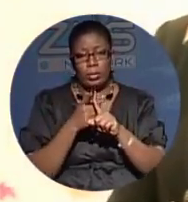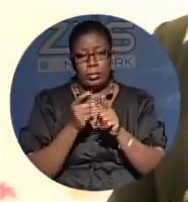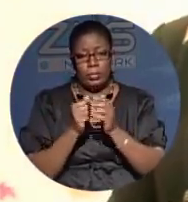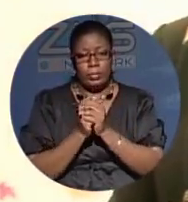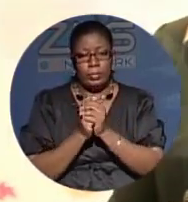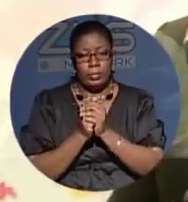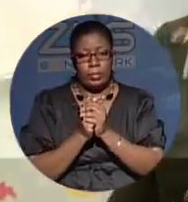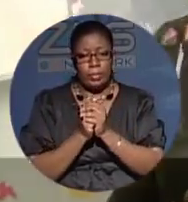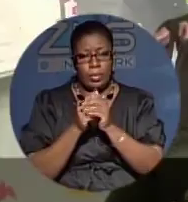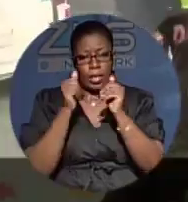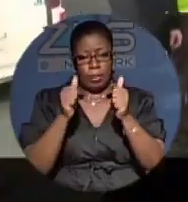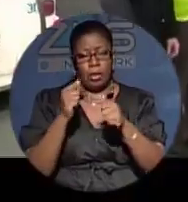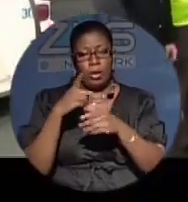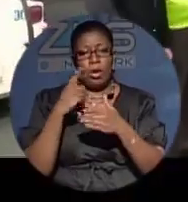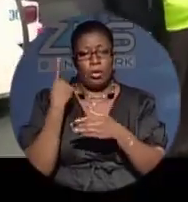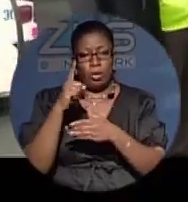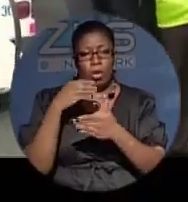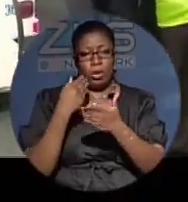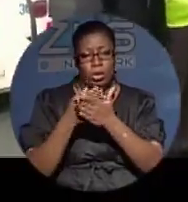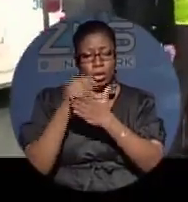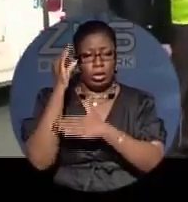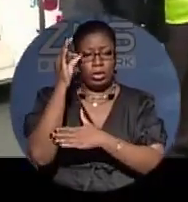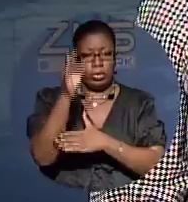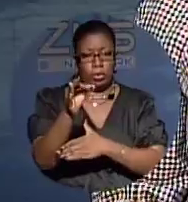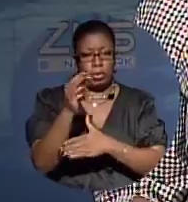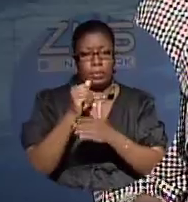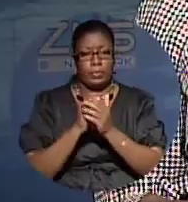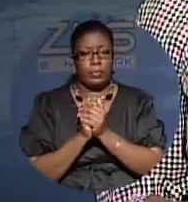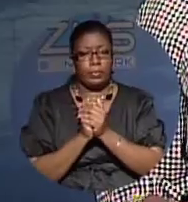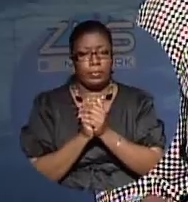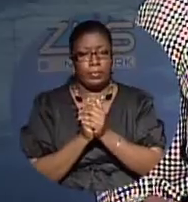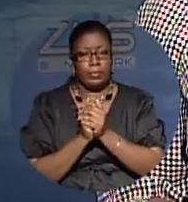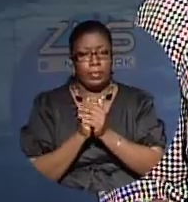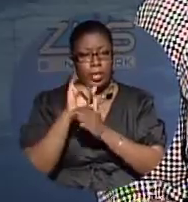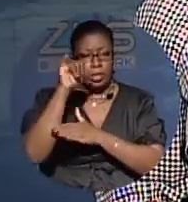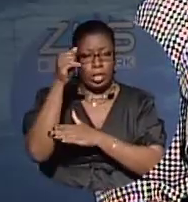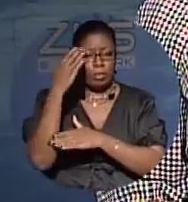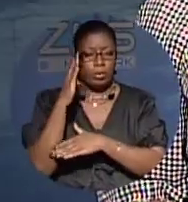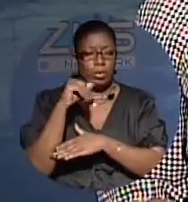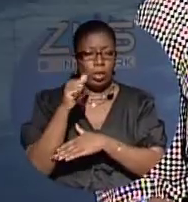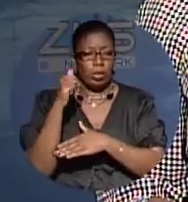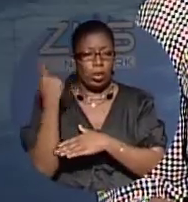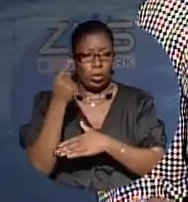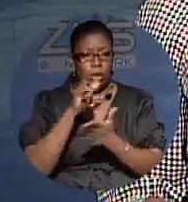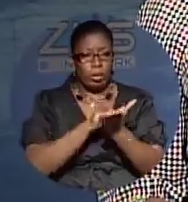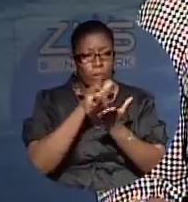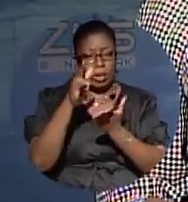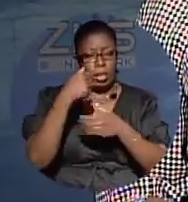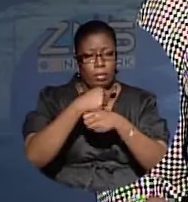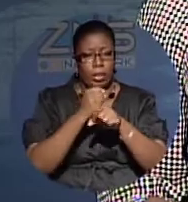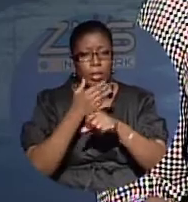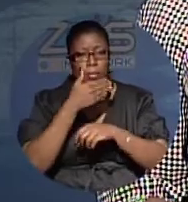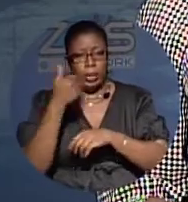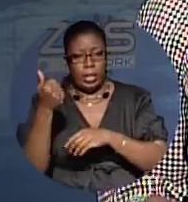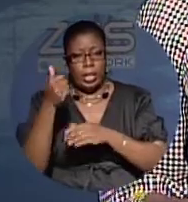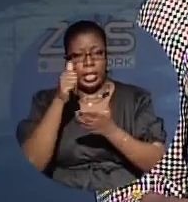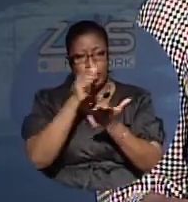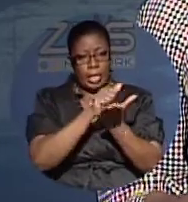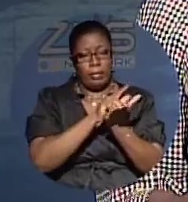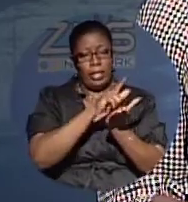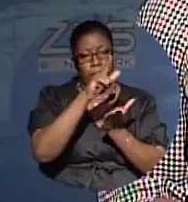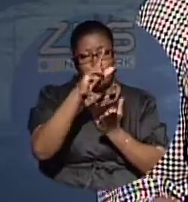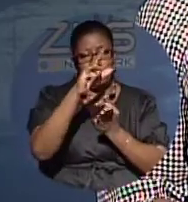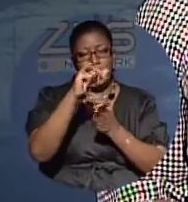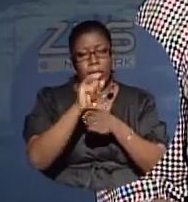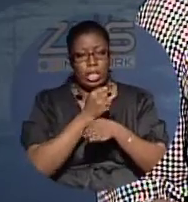for the foreseeable future. Clint Watson, ZNS News. Well, JetBlue isn't the only carrier making strides in the aviation industry. In